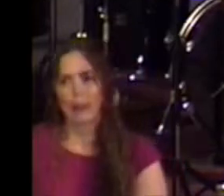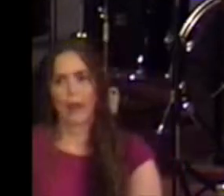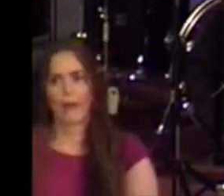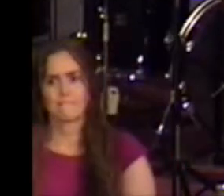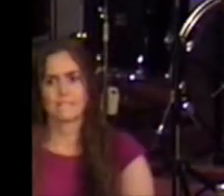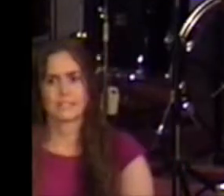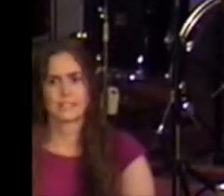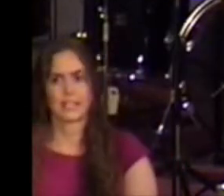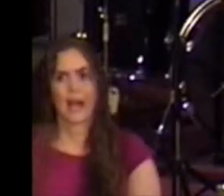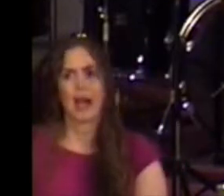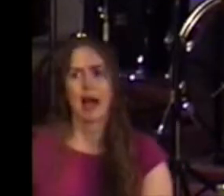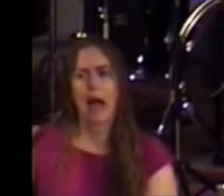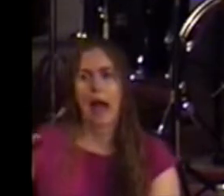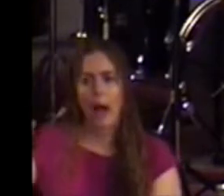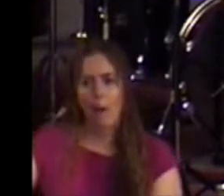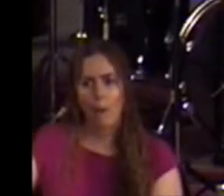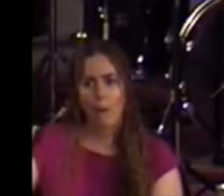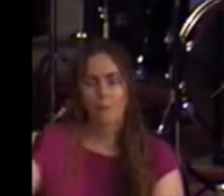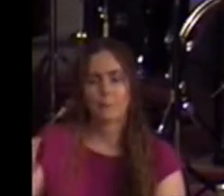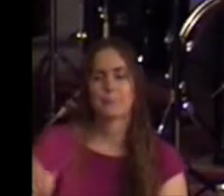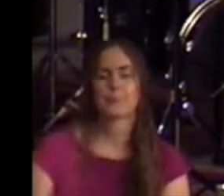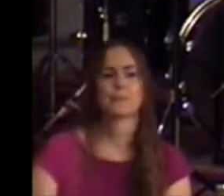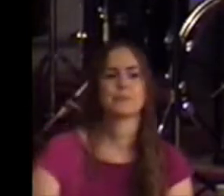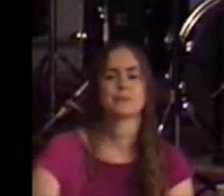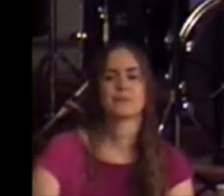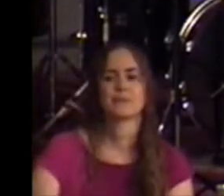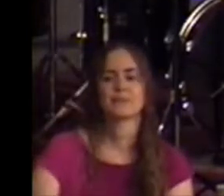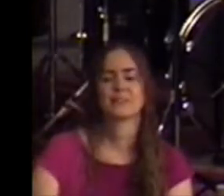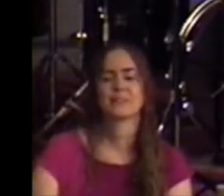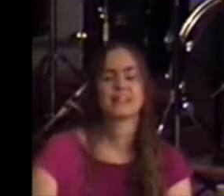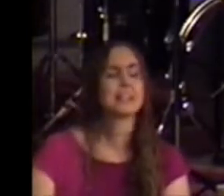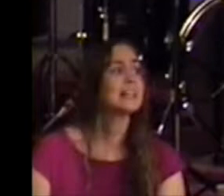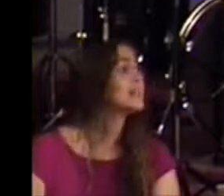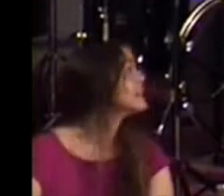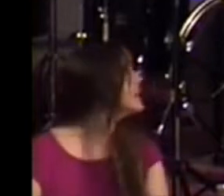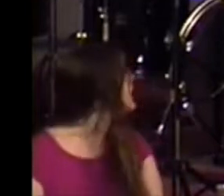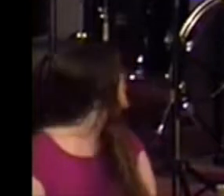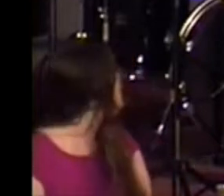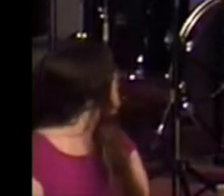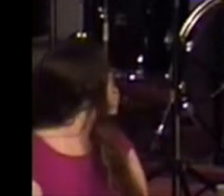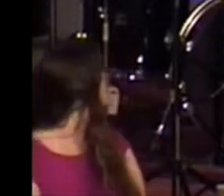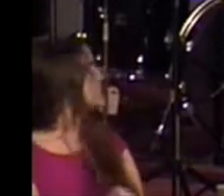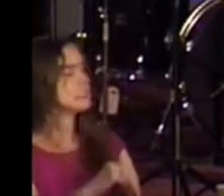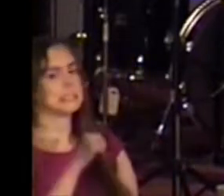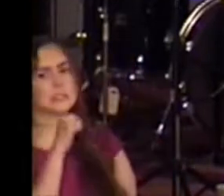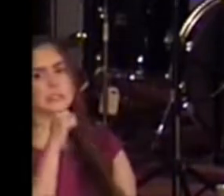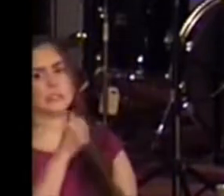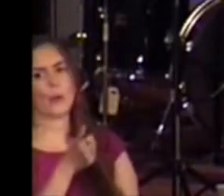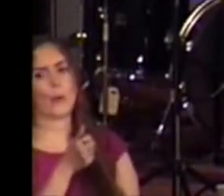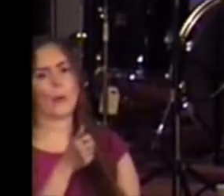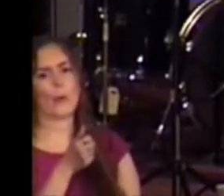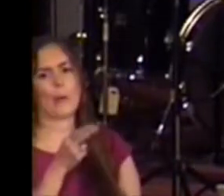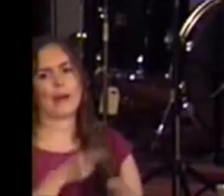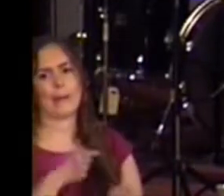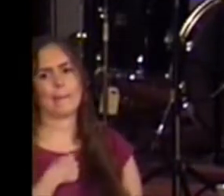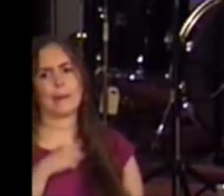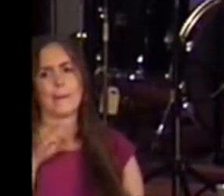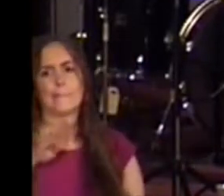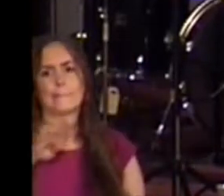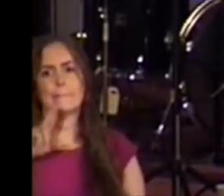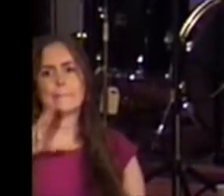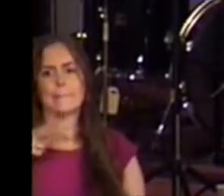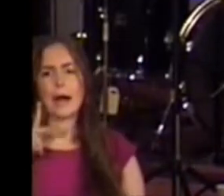Well, actually, he's not. Don't even say that word around me, okay? Yeah. Or what is it, Buckeye? Don't even say that.